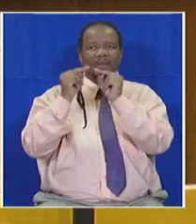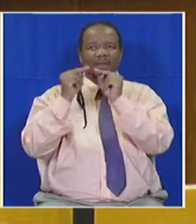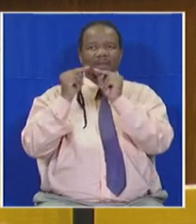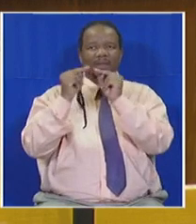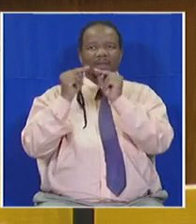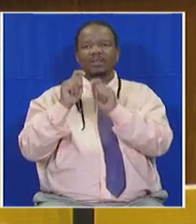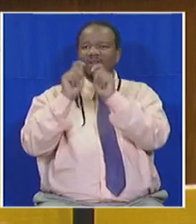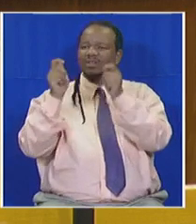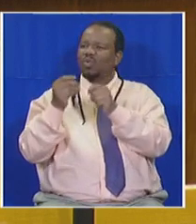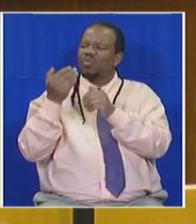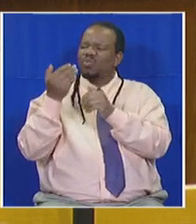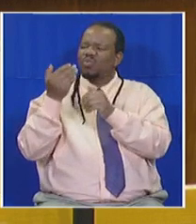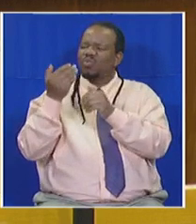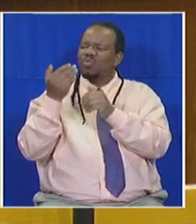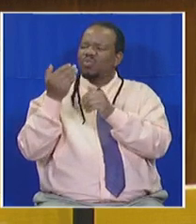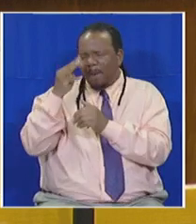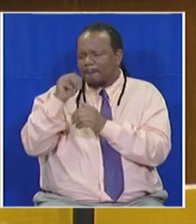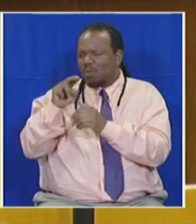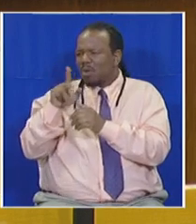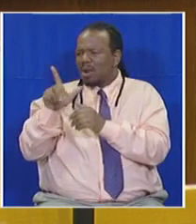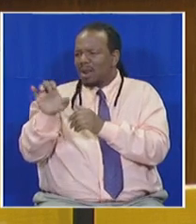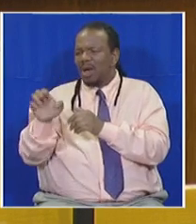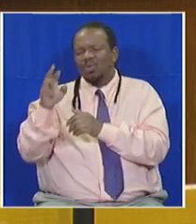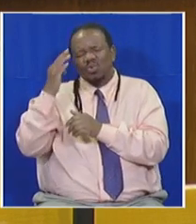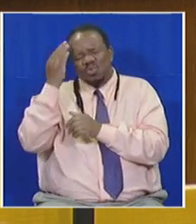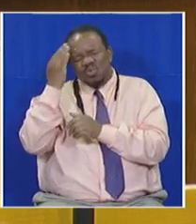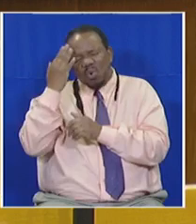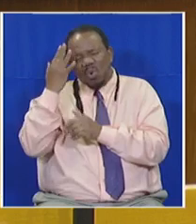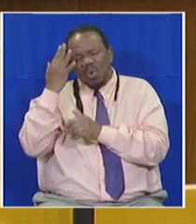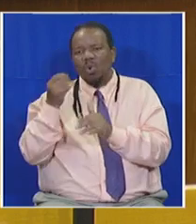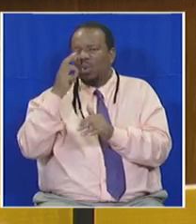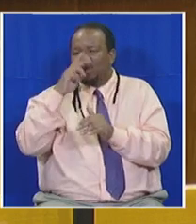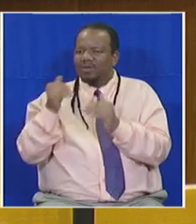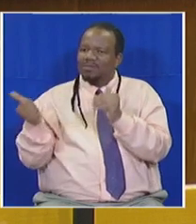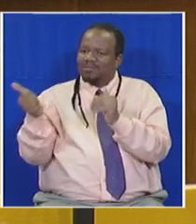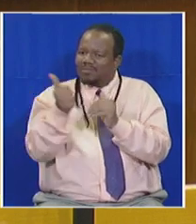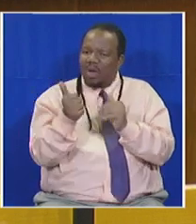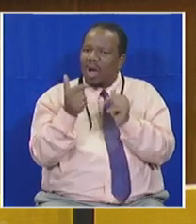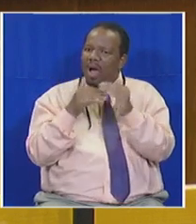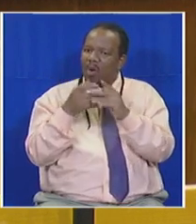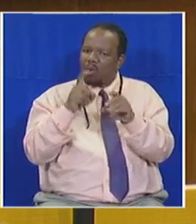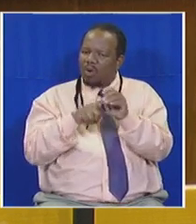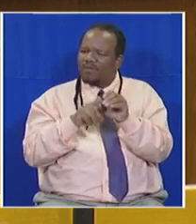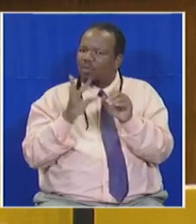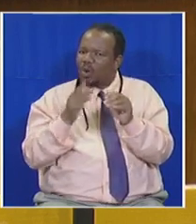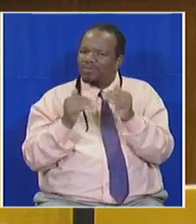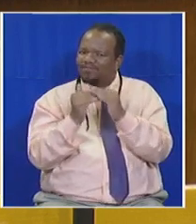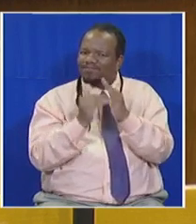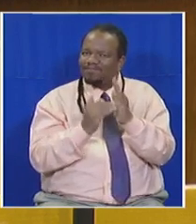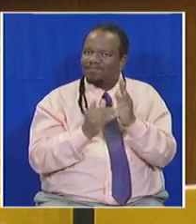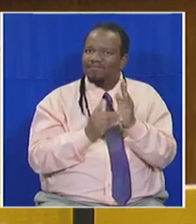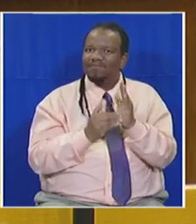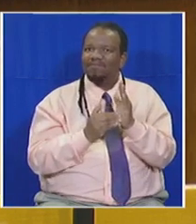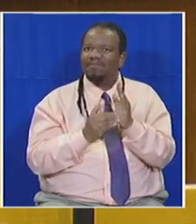that very well, we have introduced minimum competency requirements. And as a result, even it can